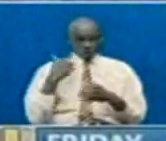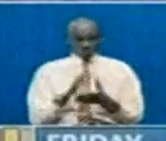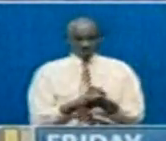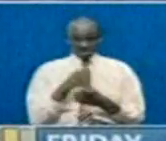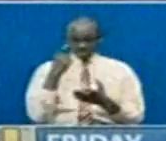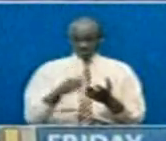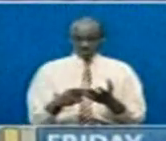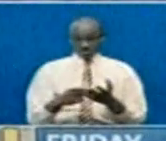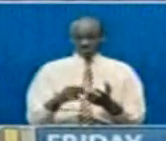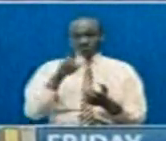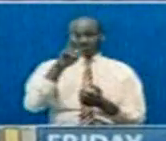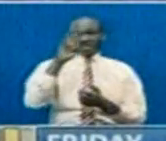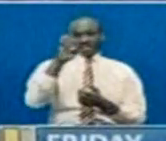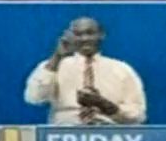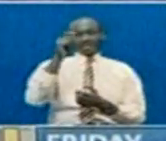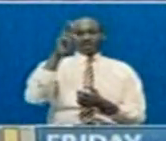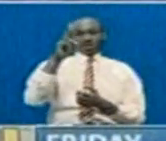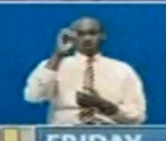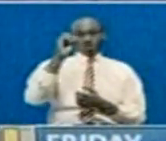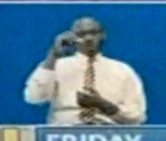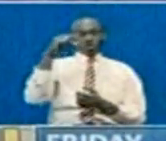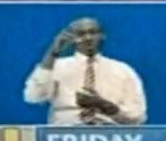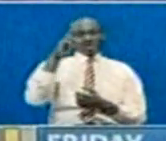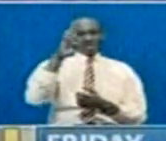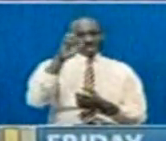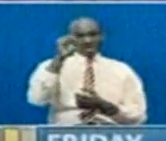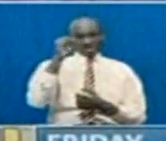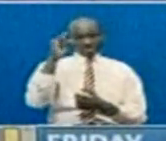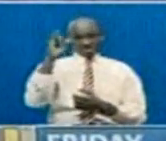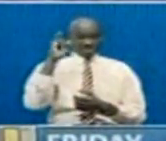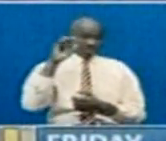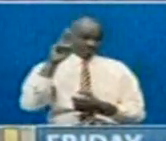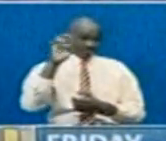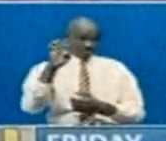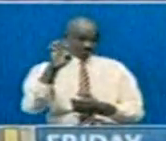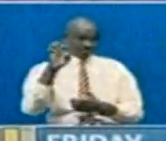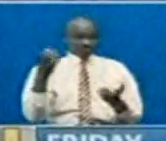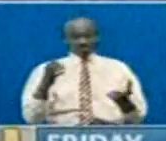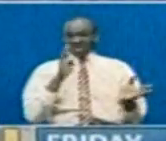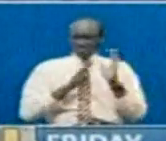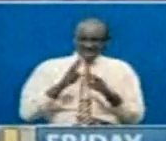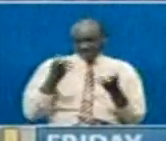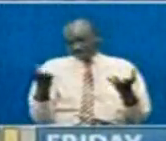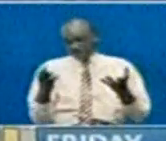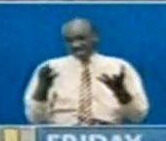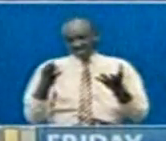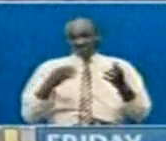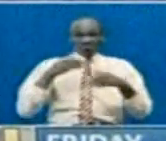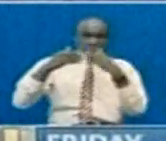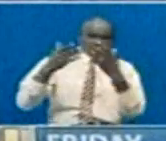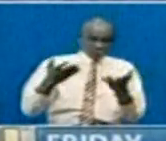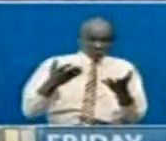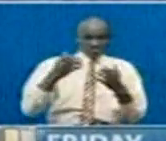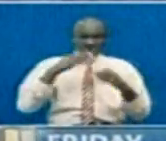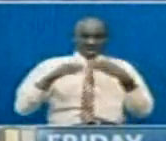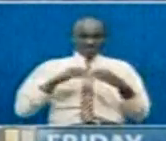say retrogressive or retrogressive when we want to mean a less advanced stage behavior? Is it retro or retro?